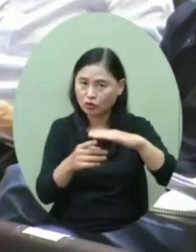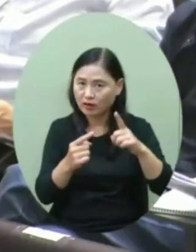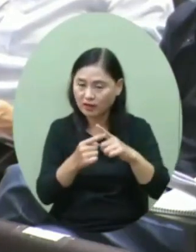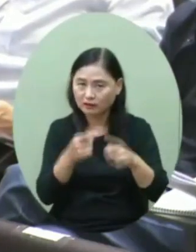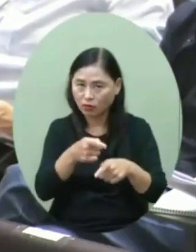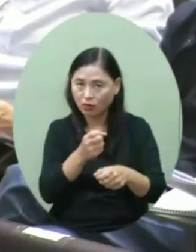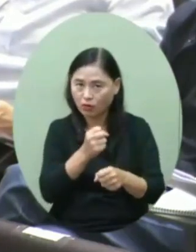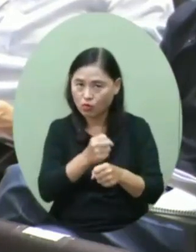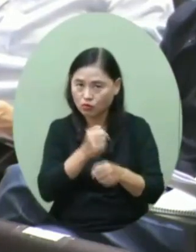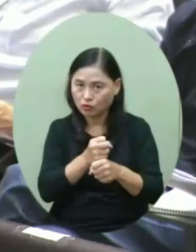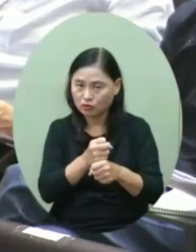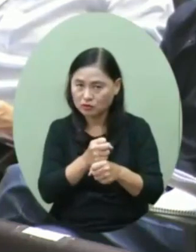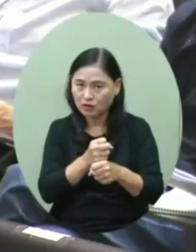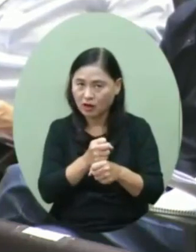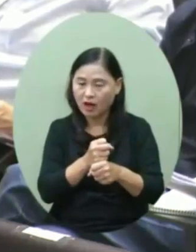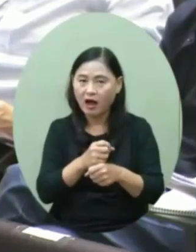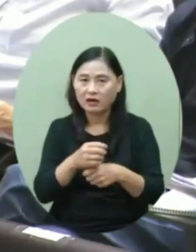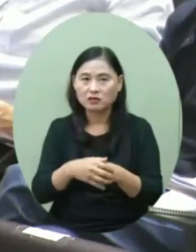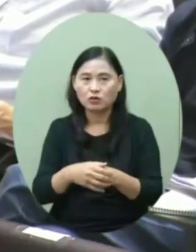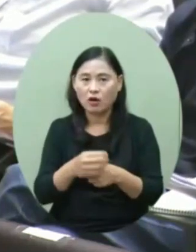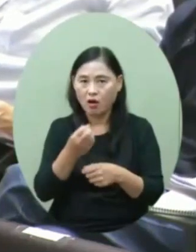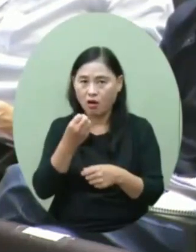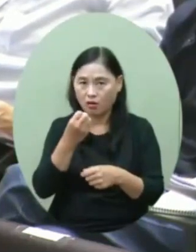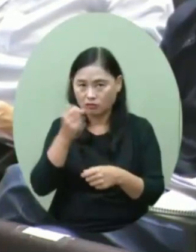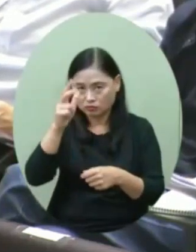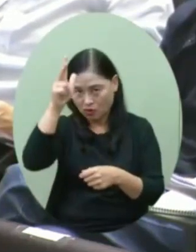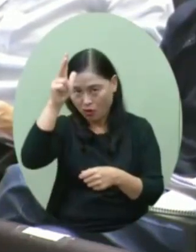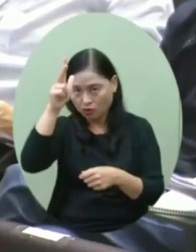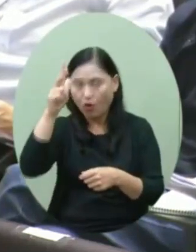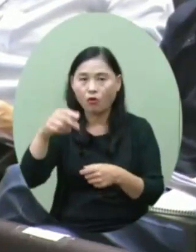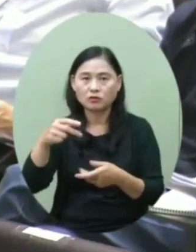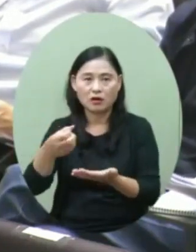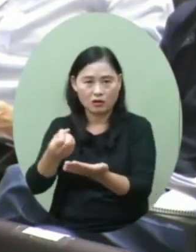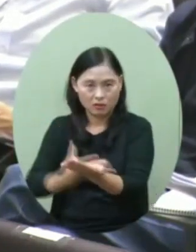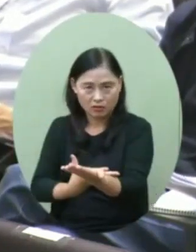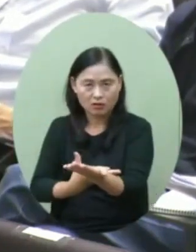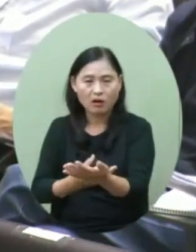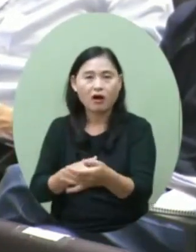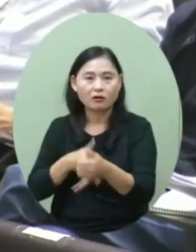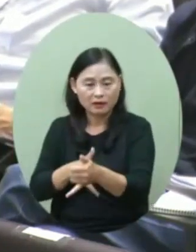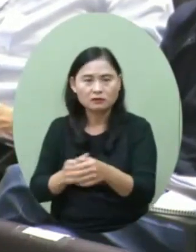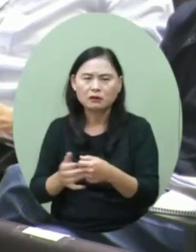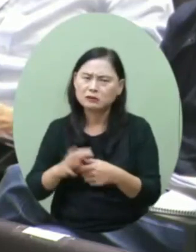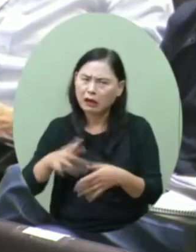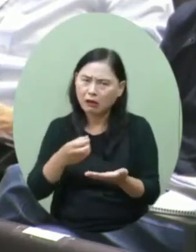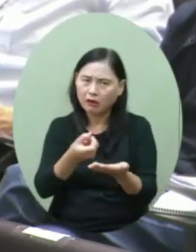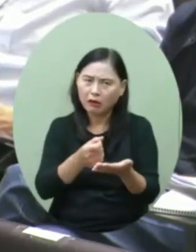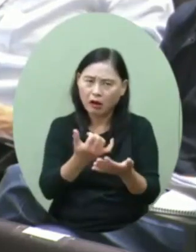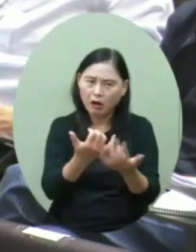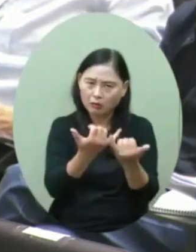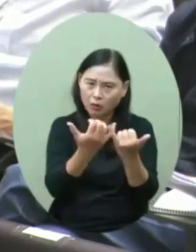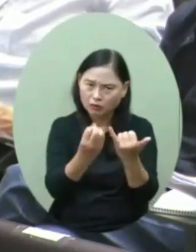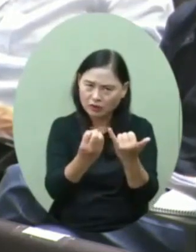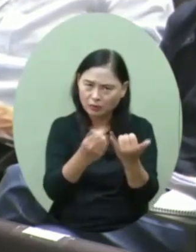should comply with the law of Hong Kong, it depends on Article 50. Now, Article 60 says